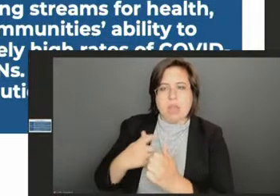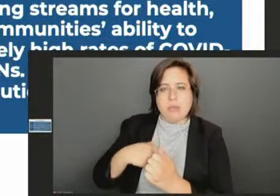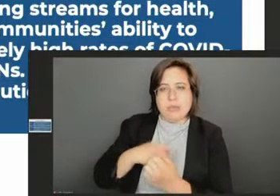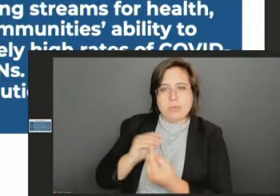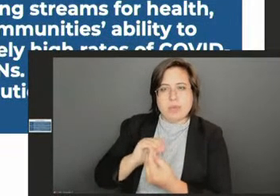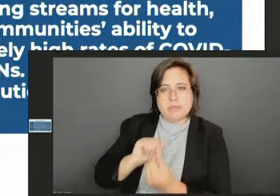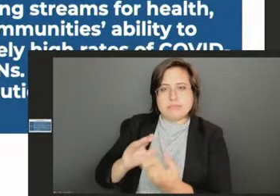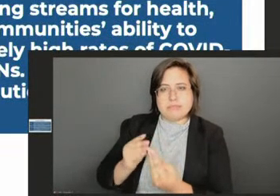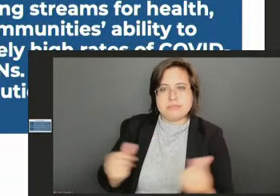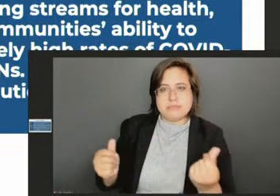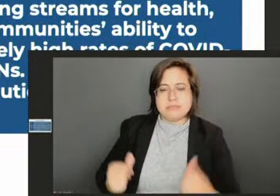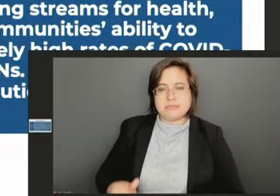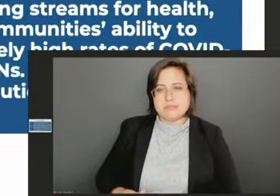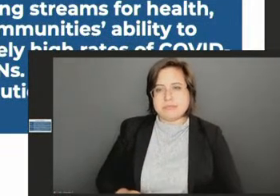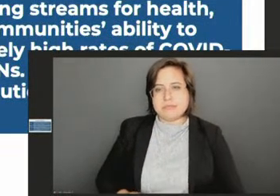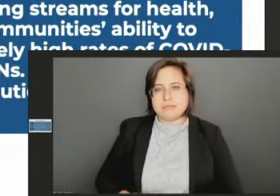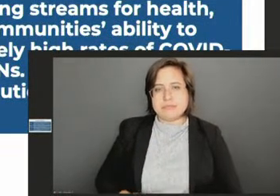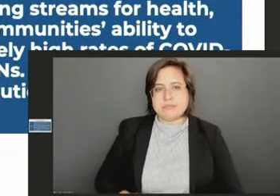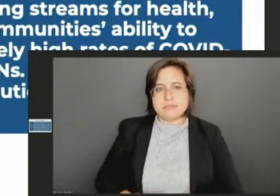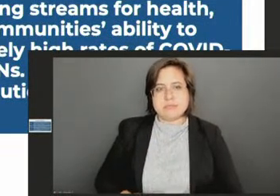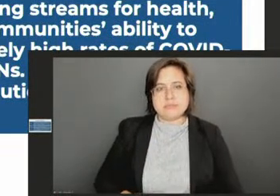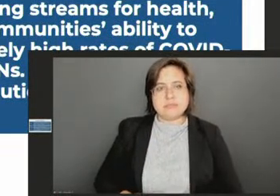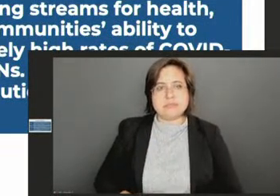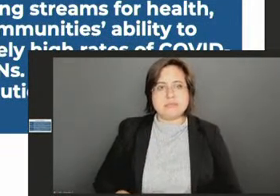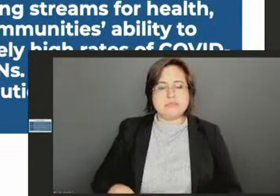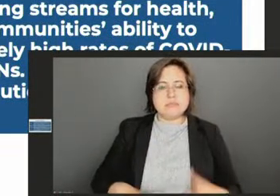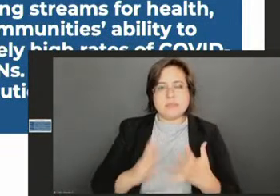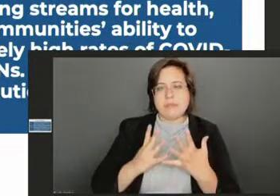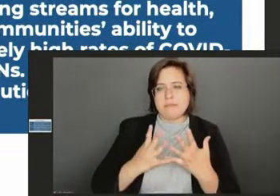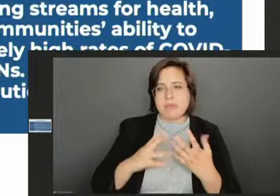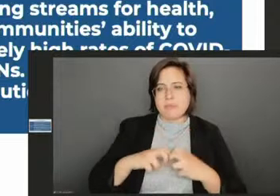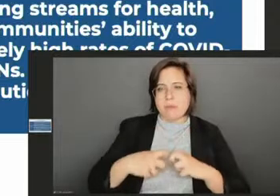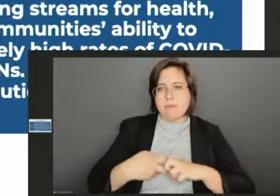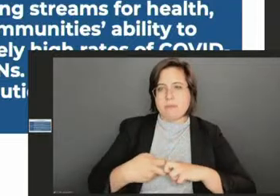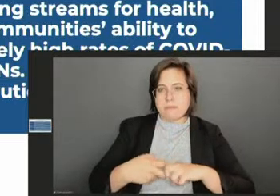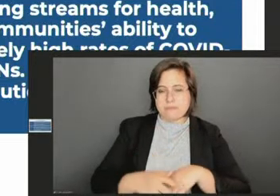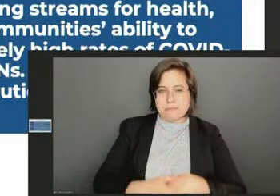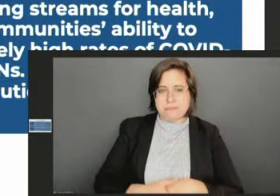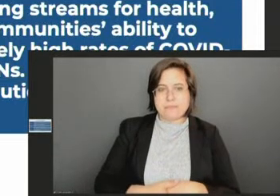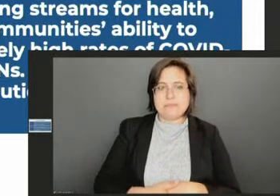those. The fifth problem looked at